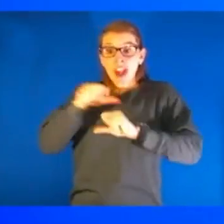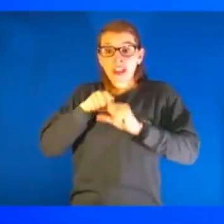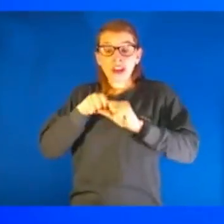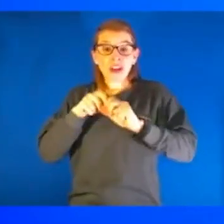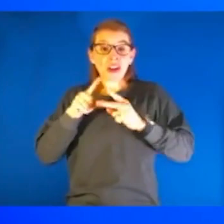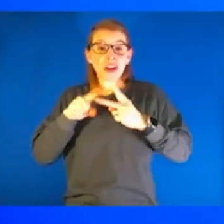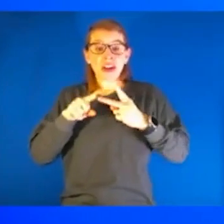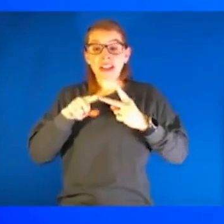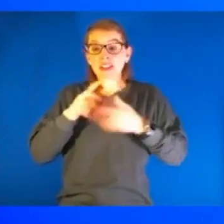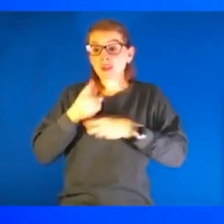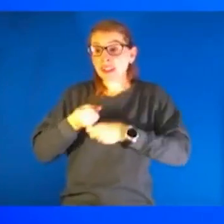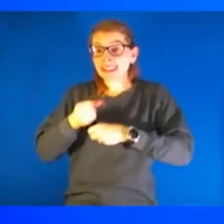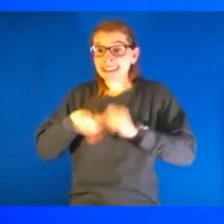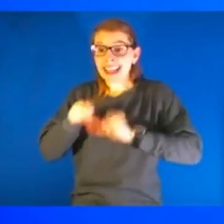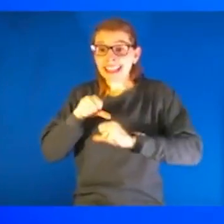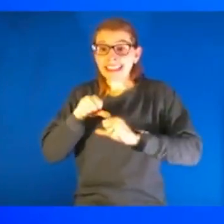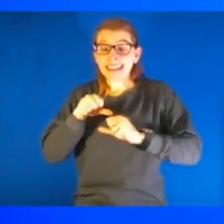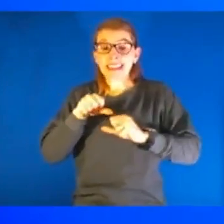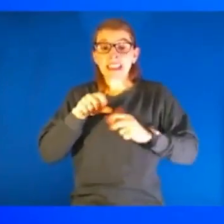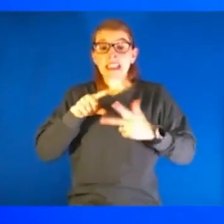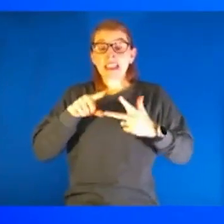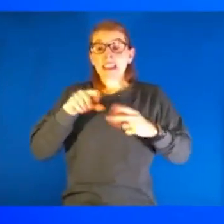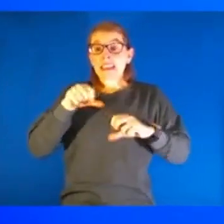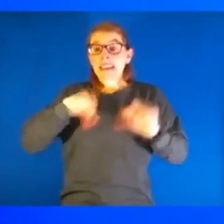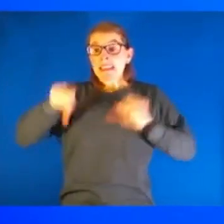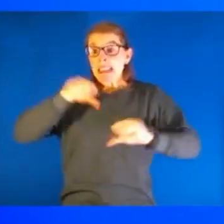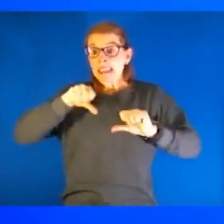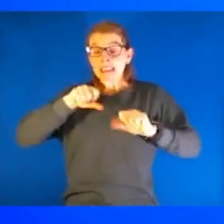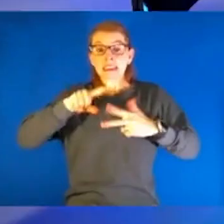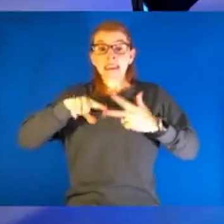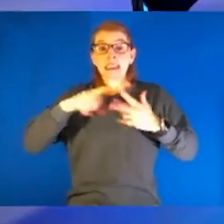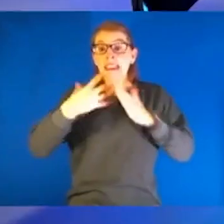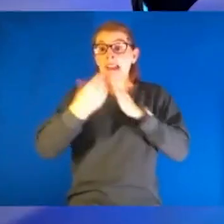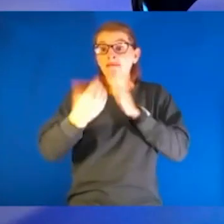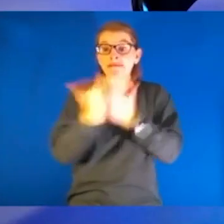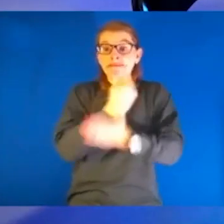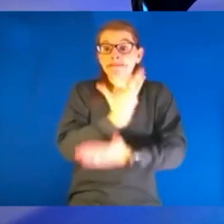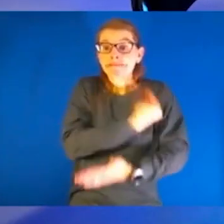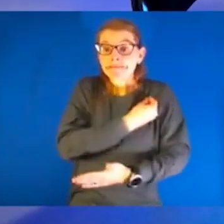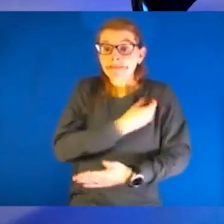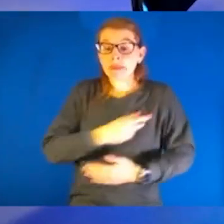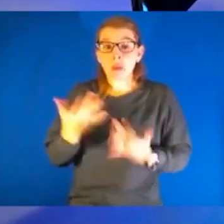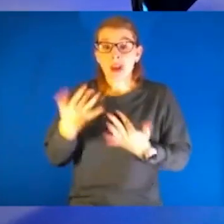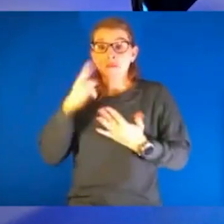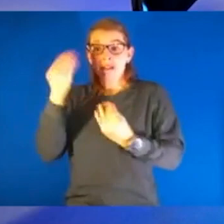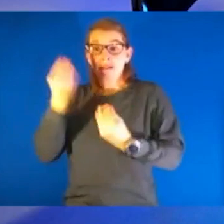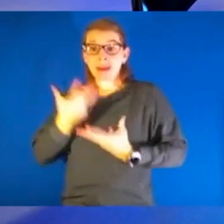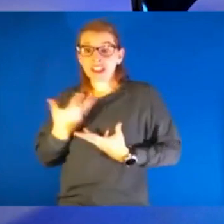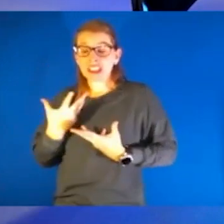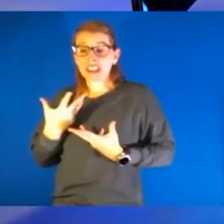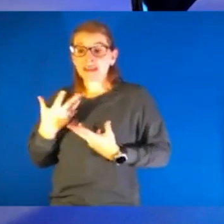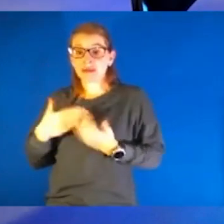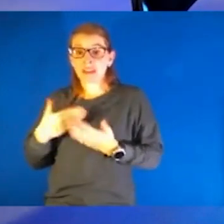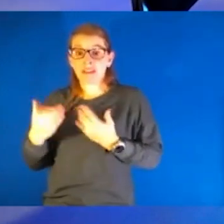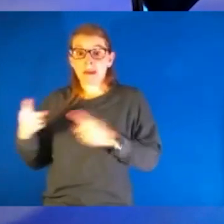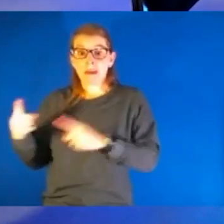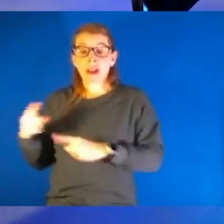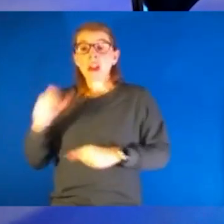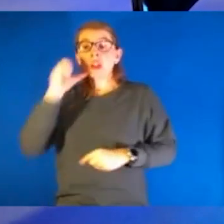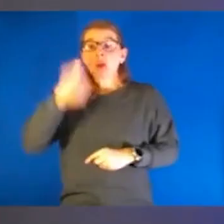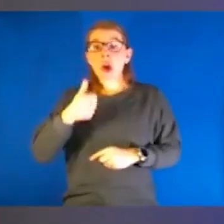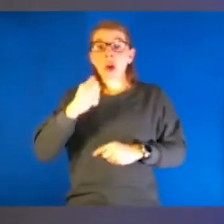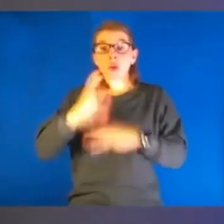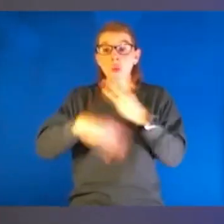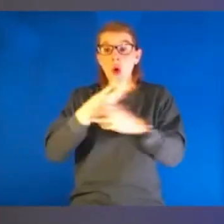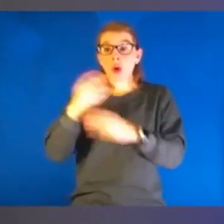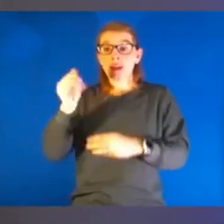out and get vaccinated, and we have to wait for the information as it comes. Dr. Shoemaker. Tomorrow's World AIDS Day, so everybody needs to get